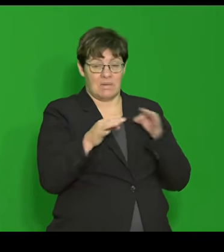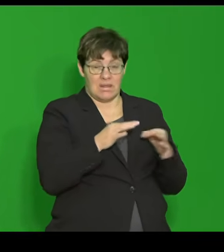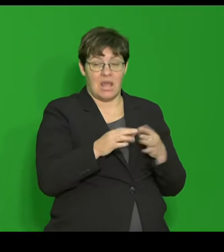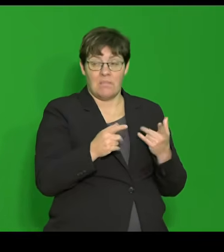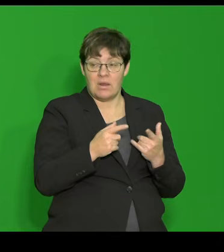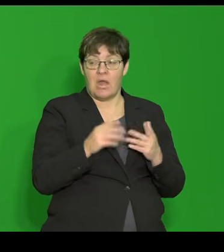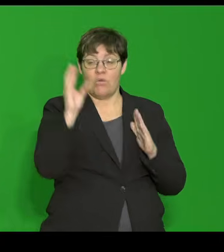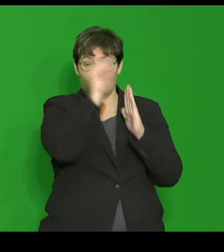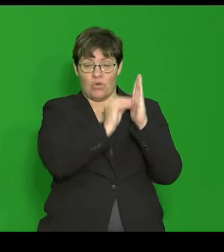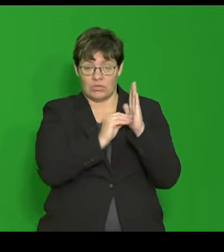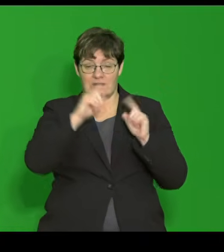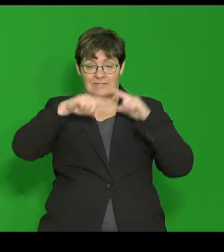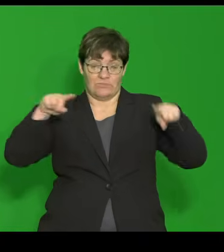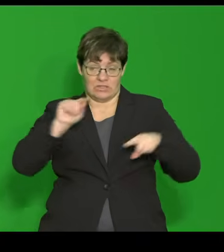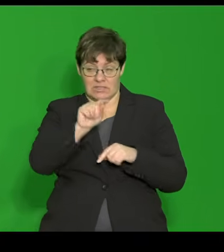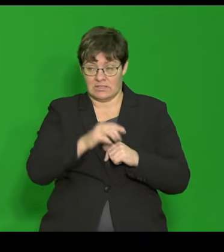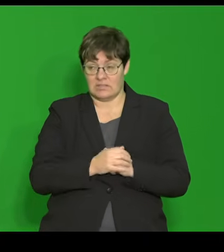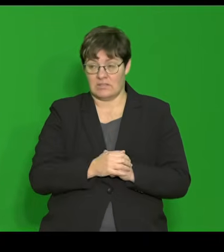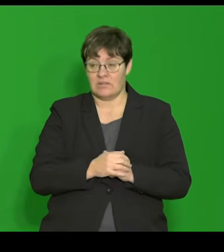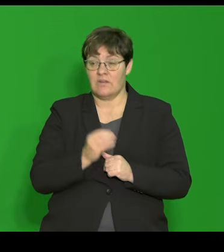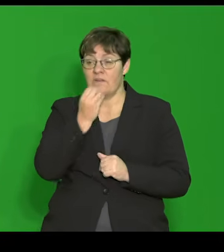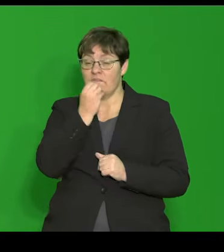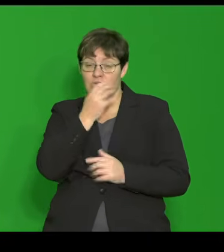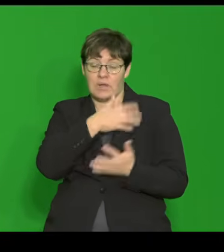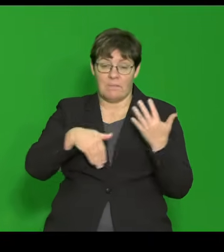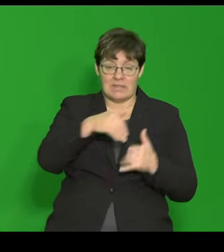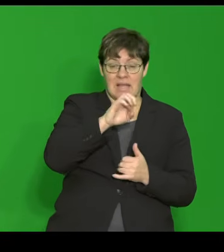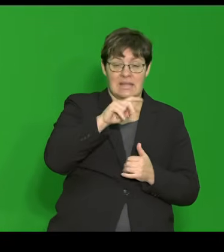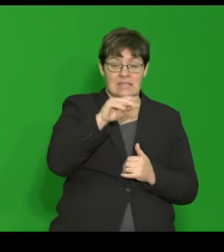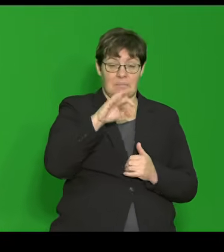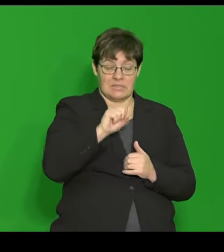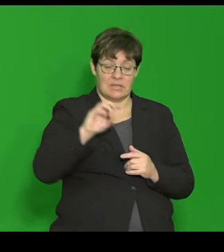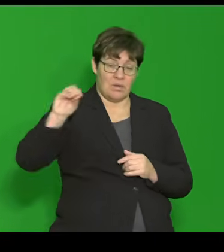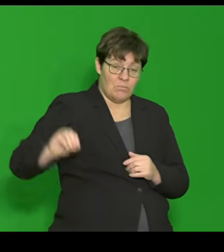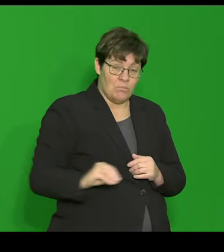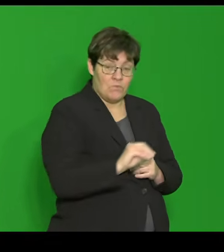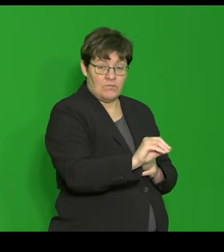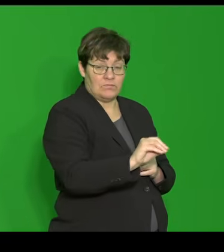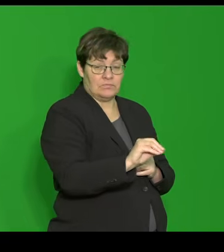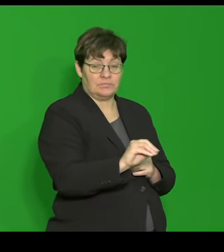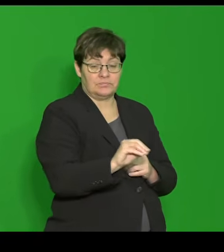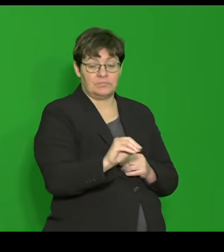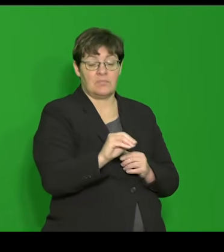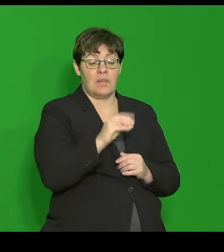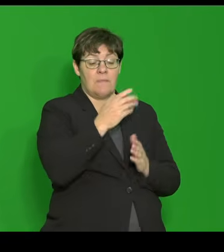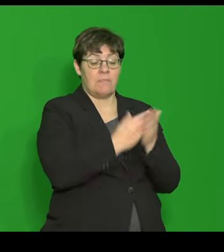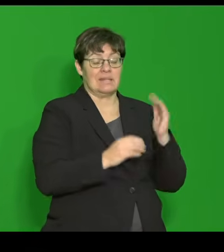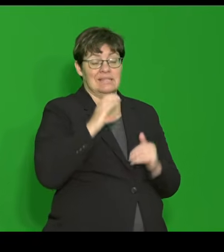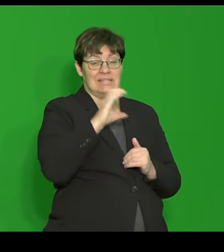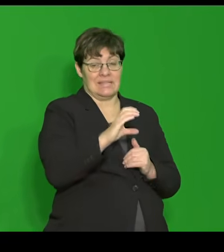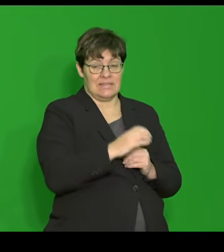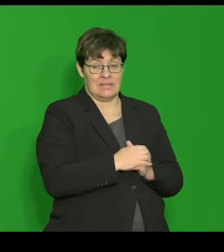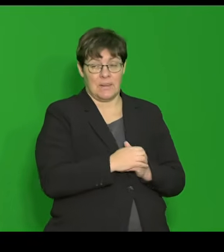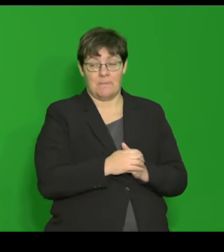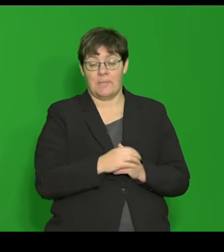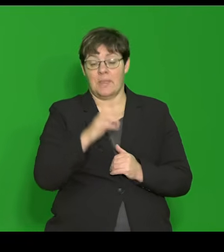the digestive system, I'm making note of the different parts. The food then mixes with enzymes and then moves into